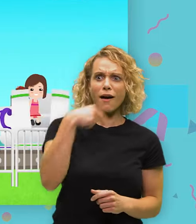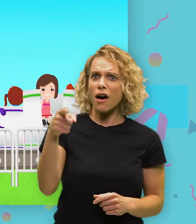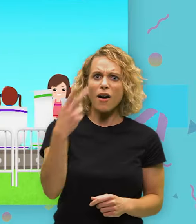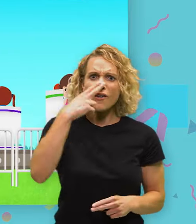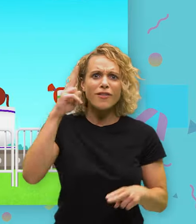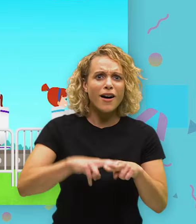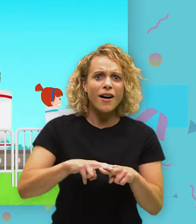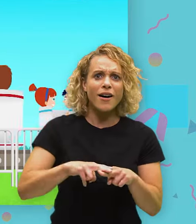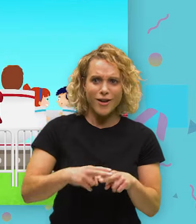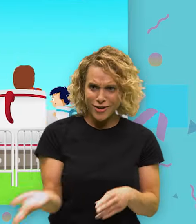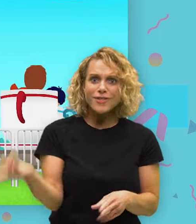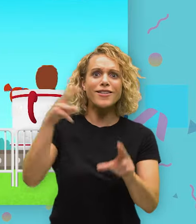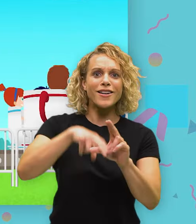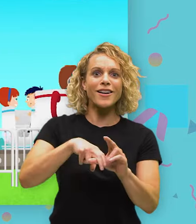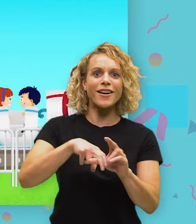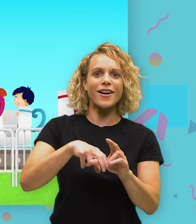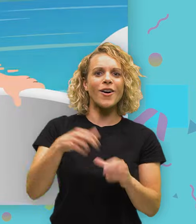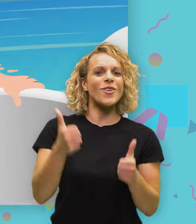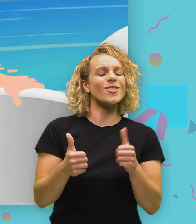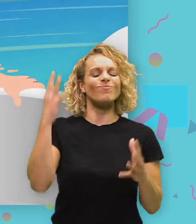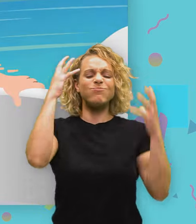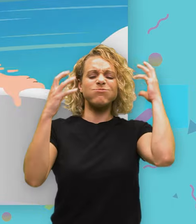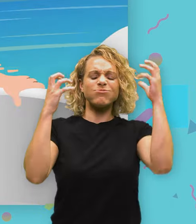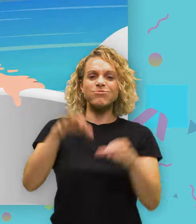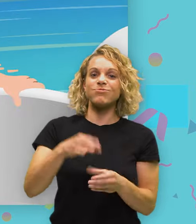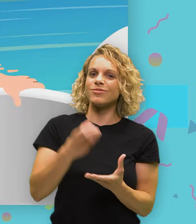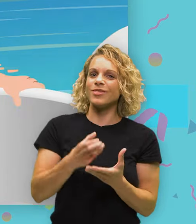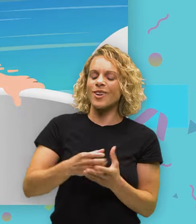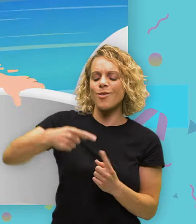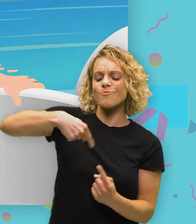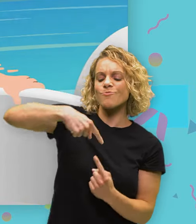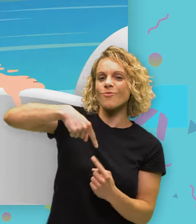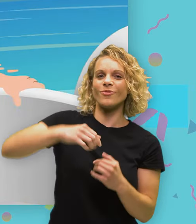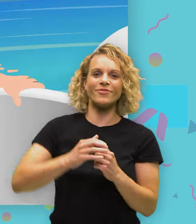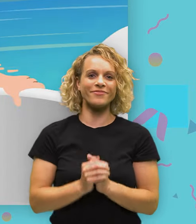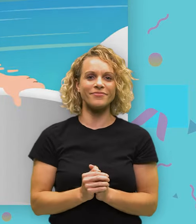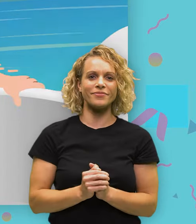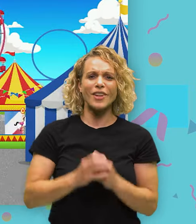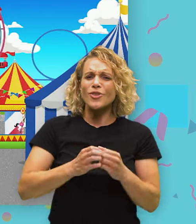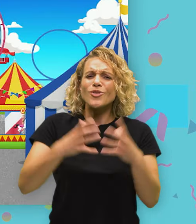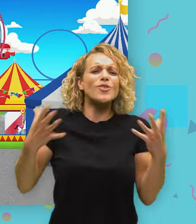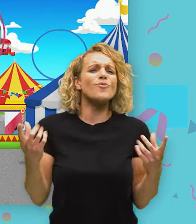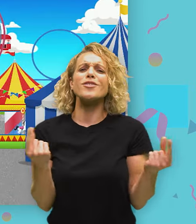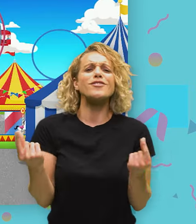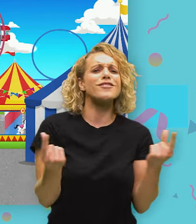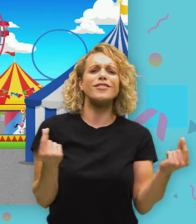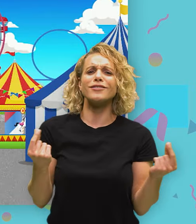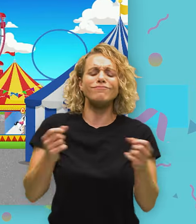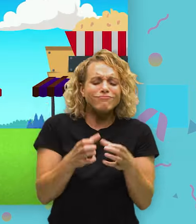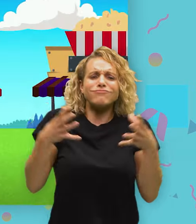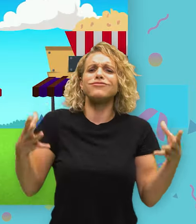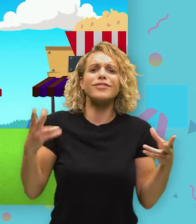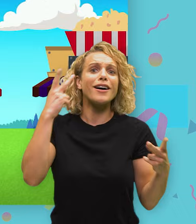Well, that looks fun. Let's go on it or get dizzy on the teacup ride. So much to